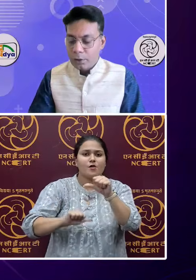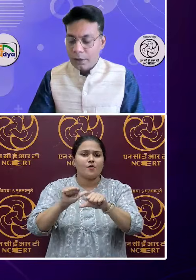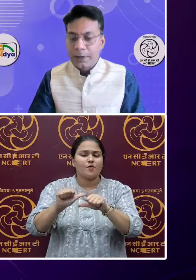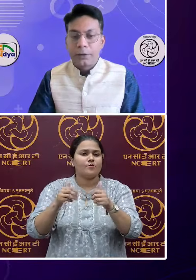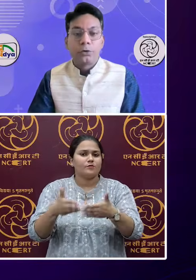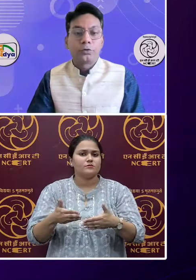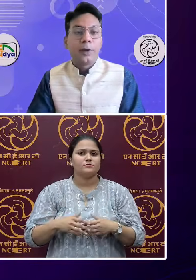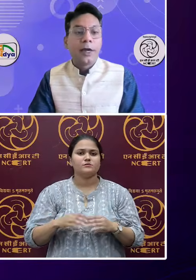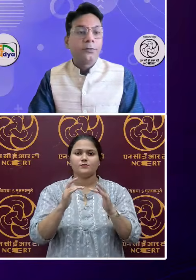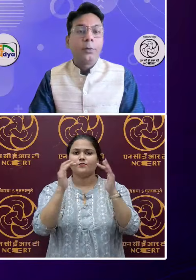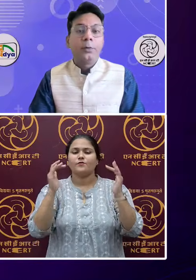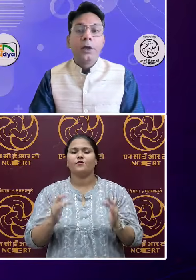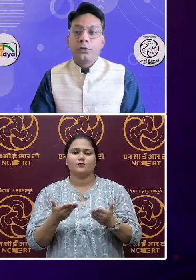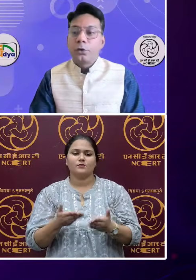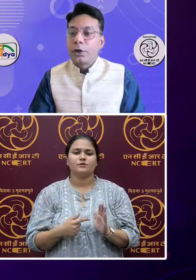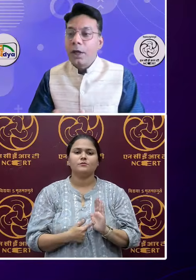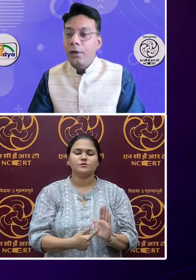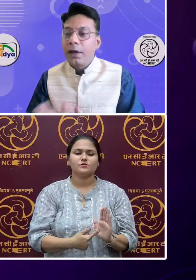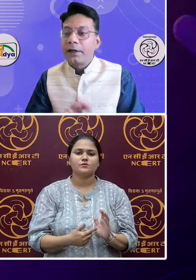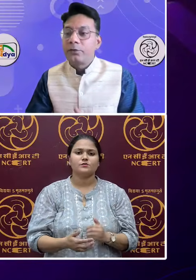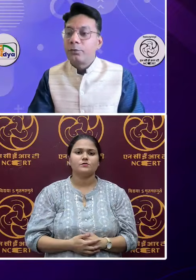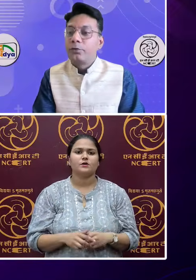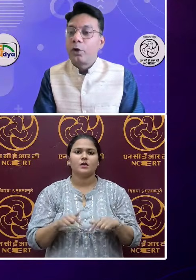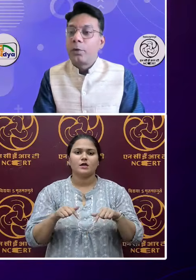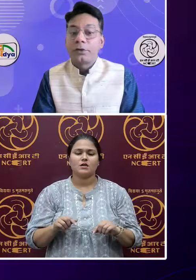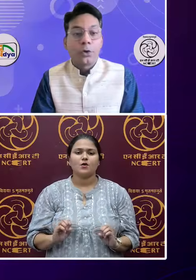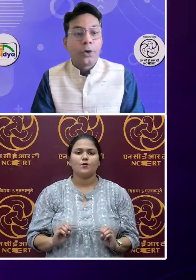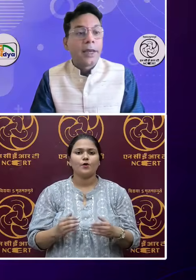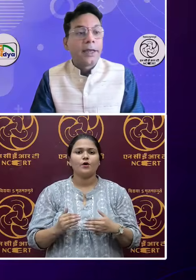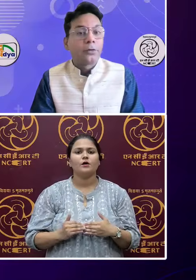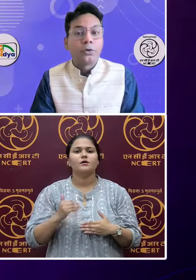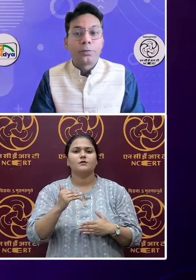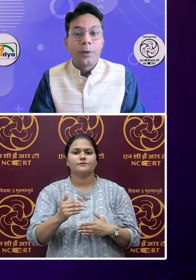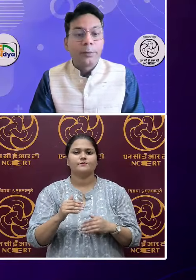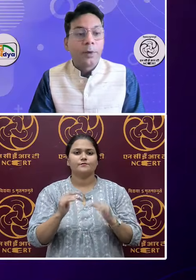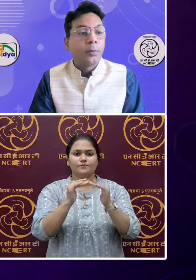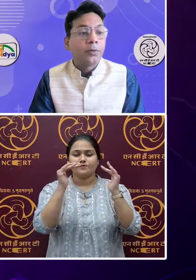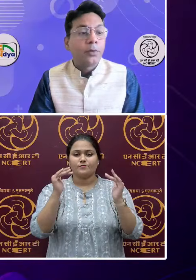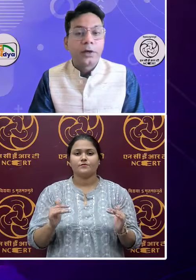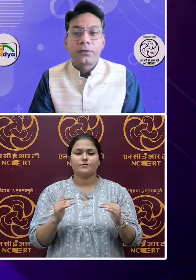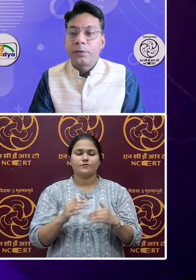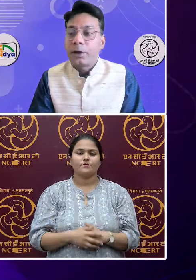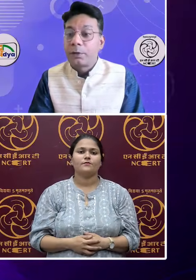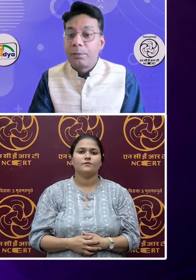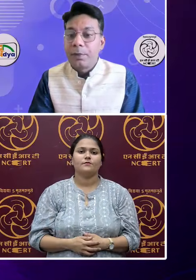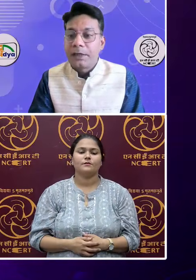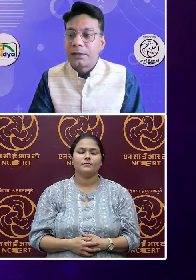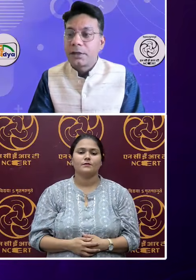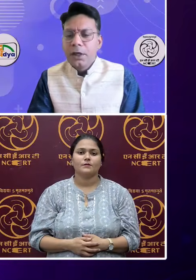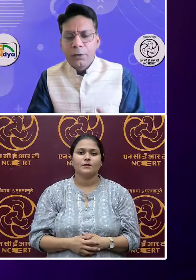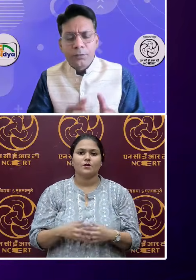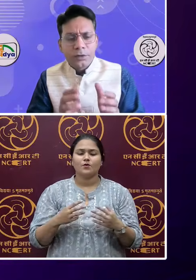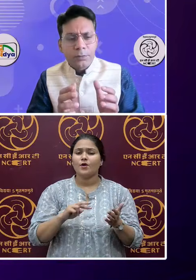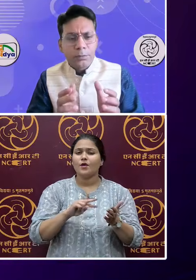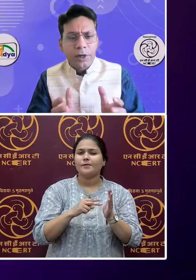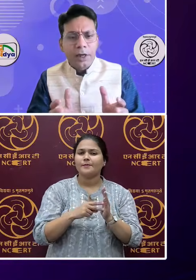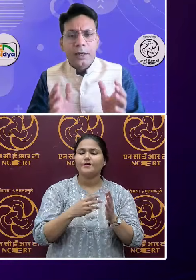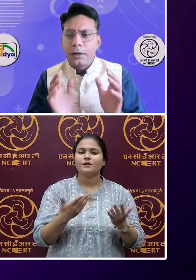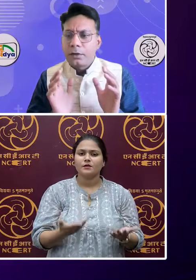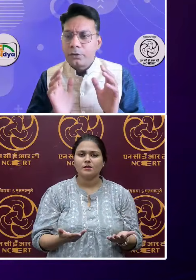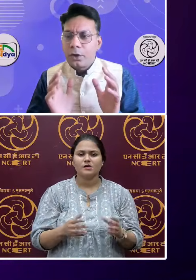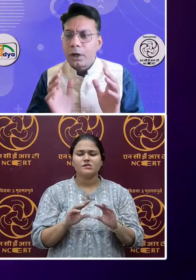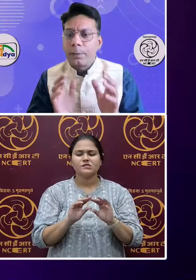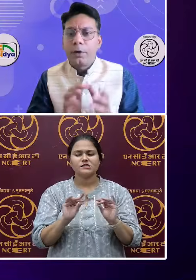your online course platform. So now let us move towards online course platform and what it means. If we